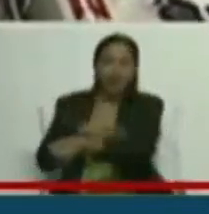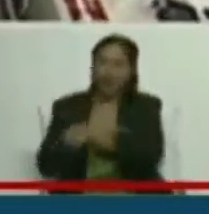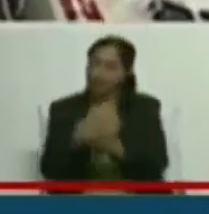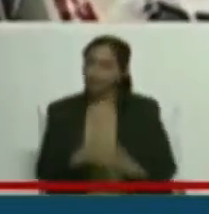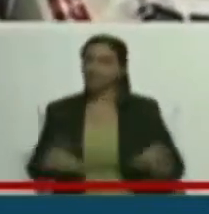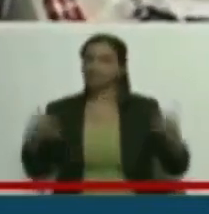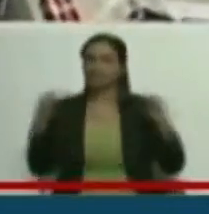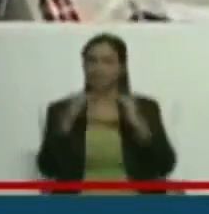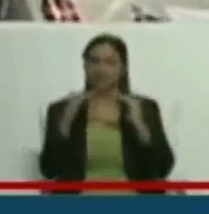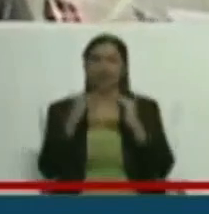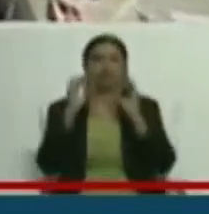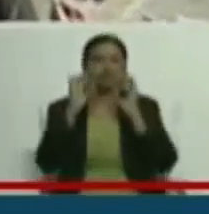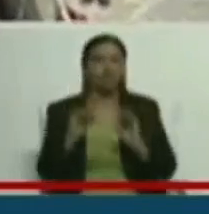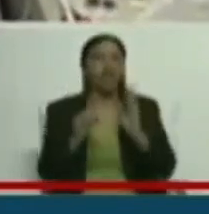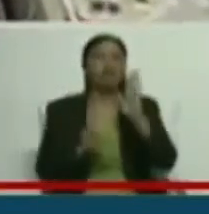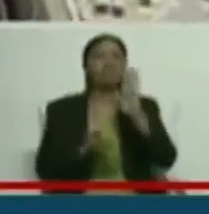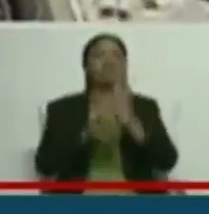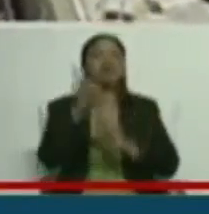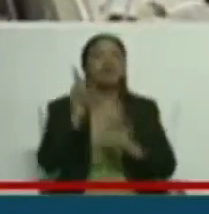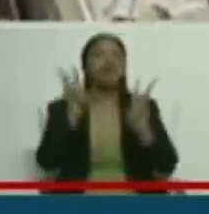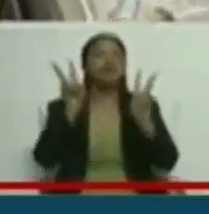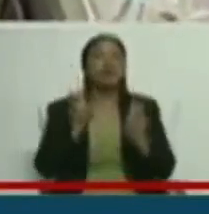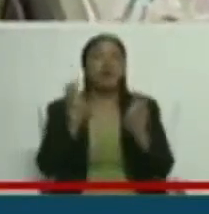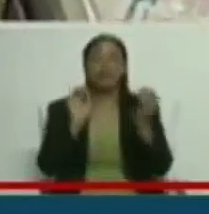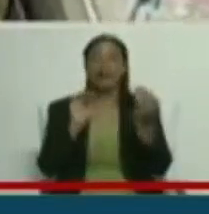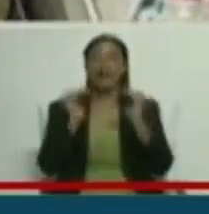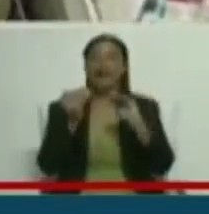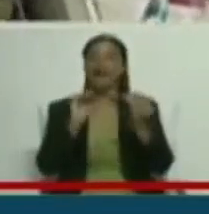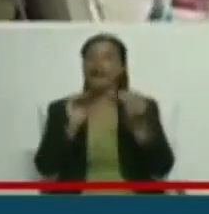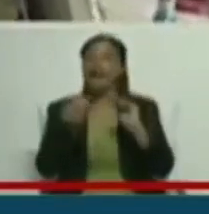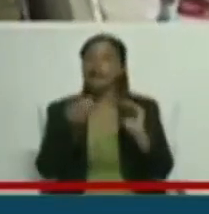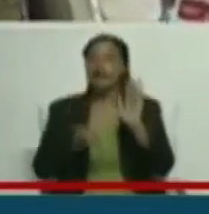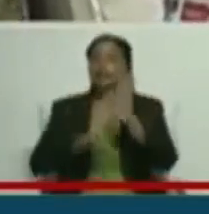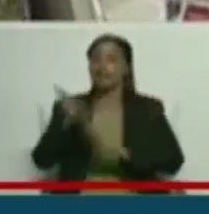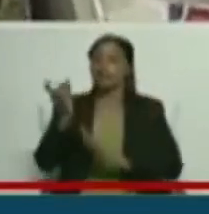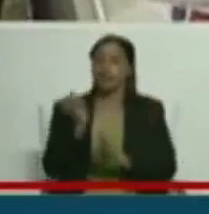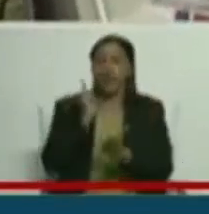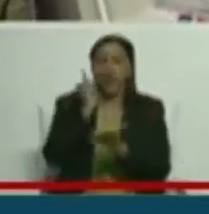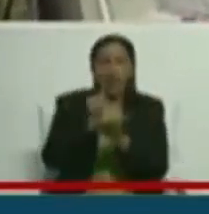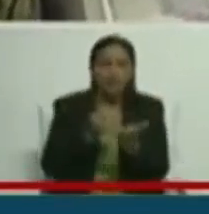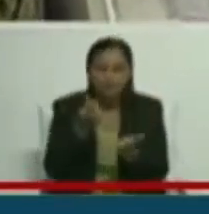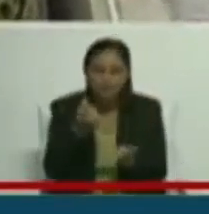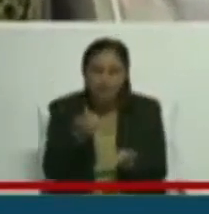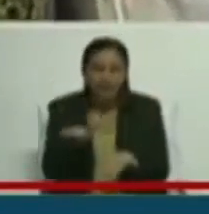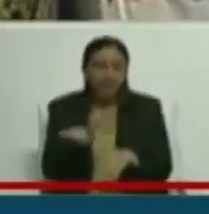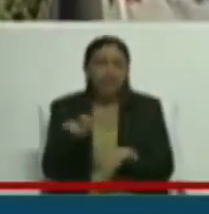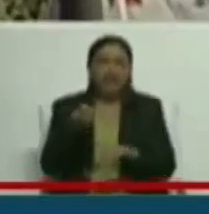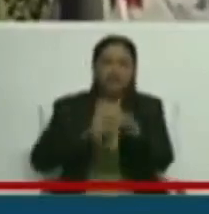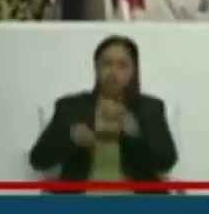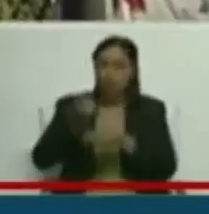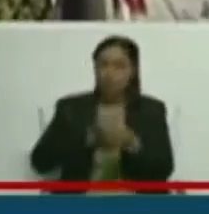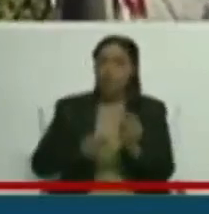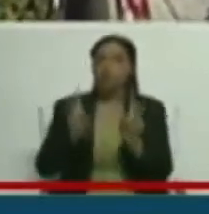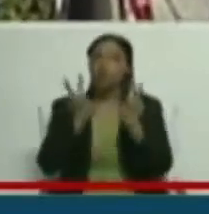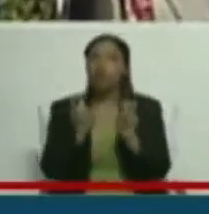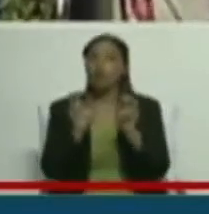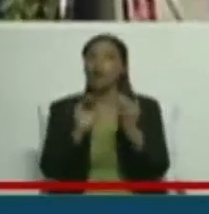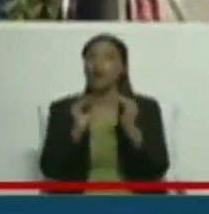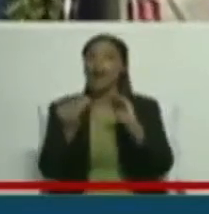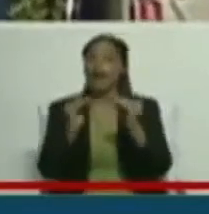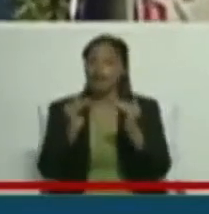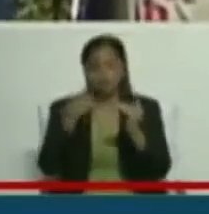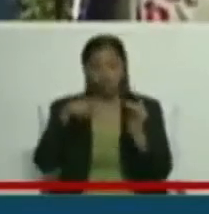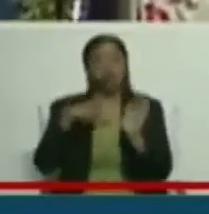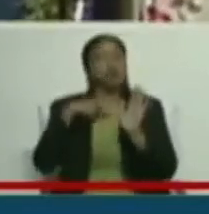that sense, we can develop a new morals for the development of the trades and inventions and economy.